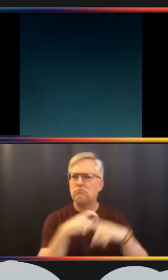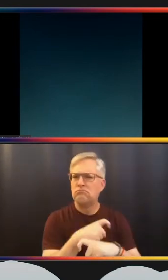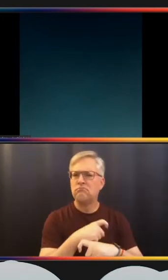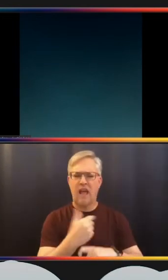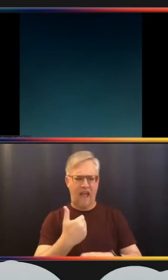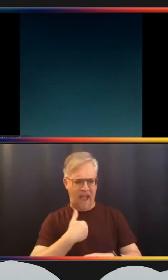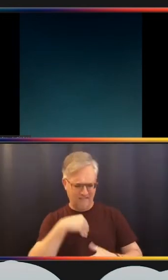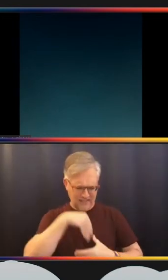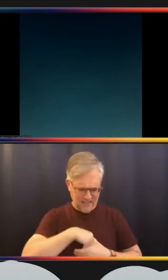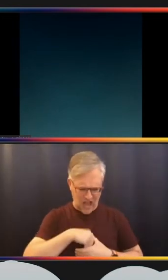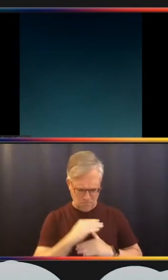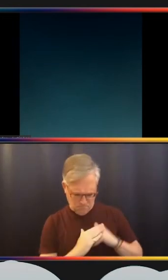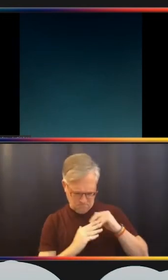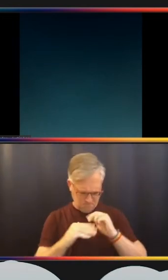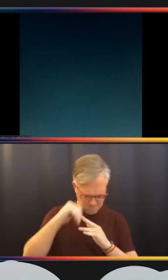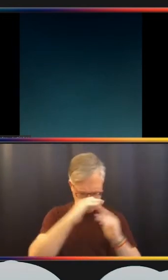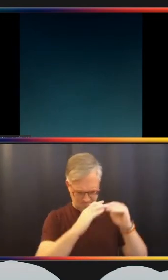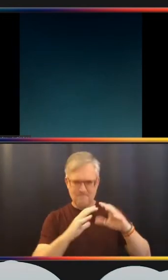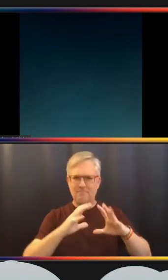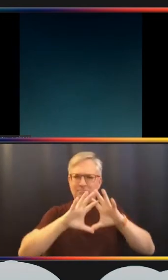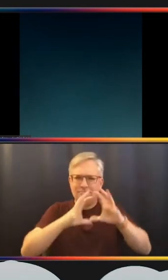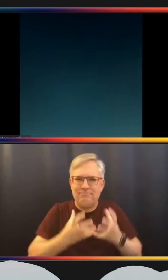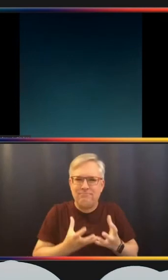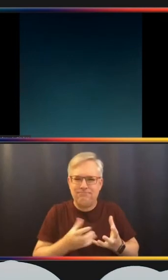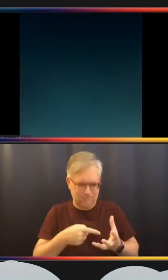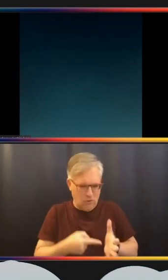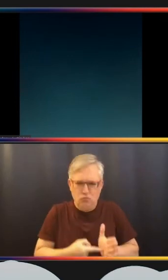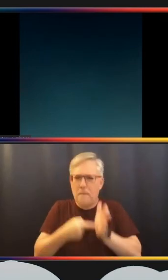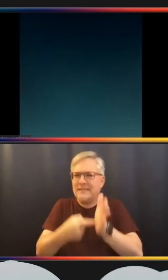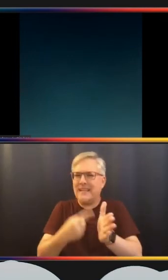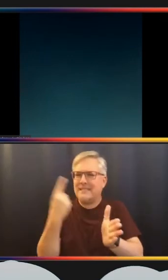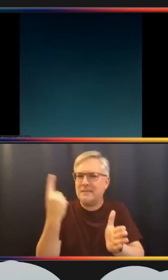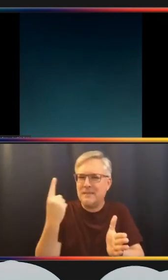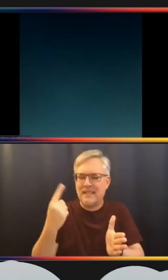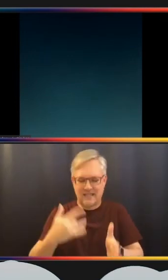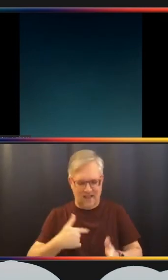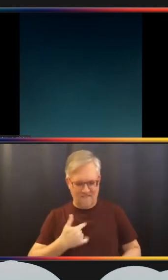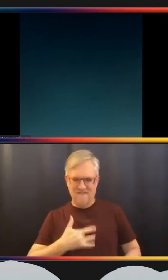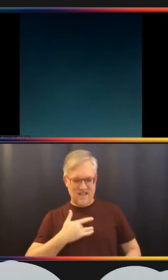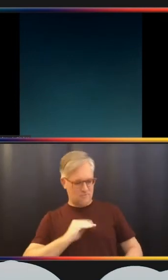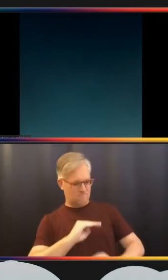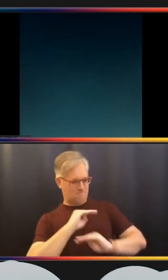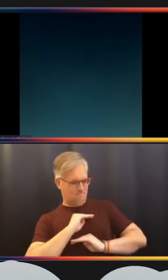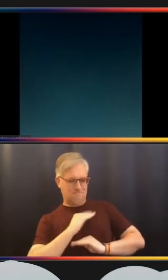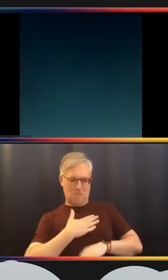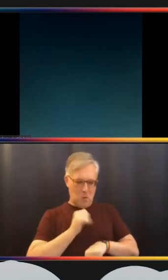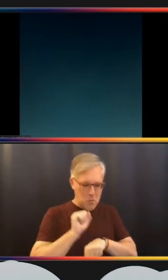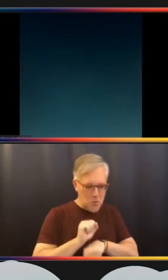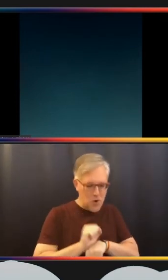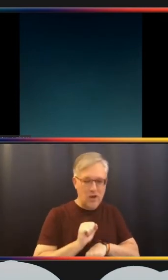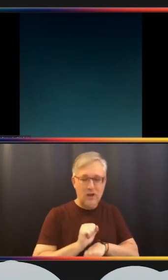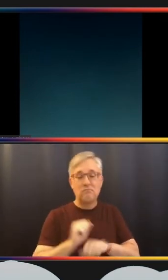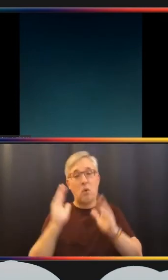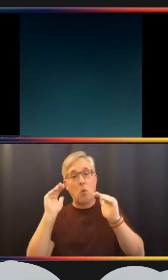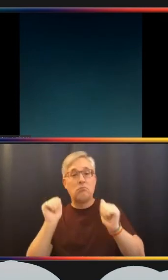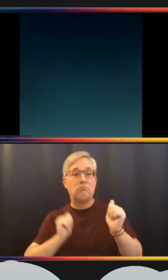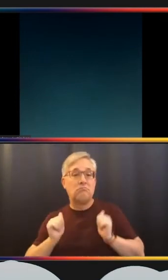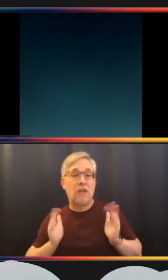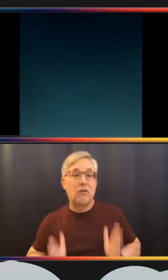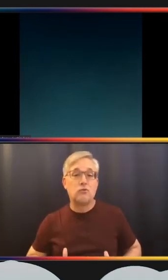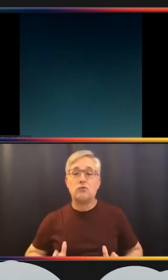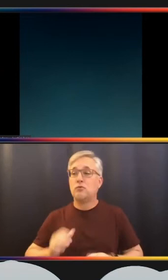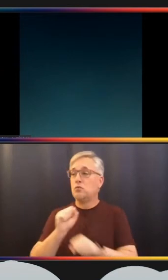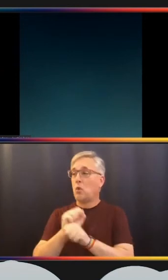is accurate to whatever they're representing, and that I feel fulfilled, and hopefully that the cast and crew really get